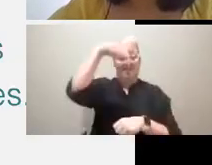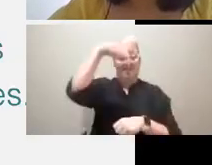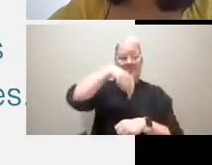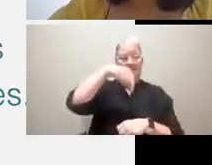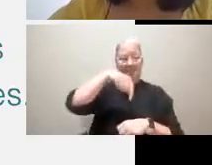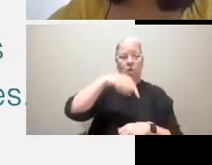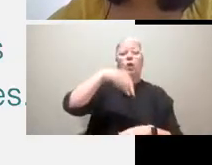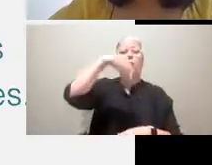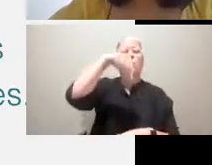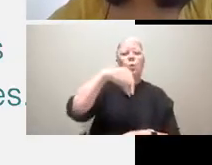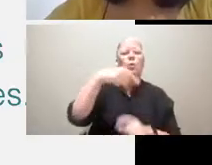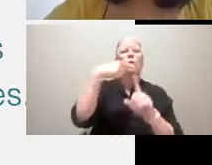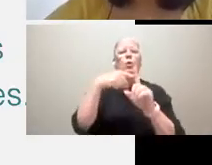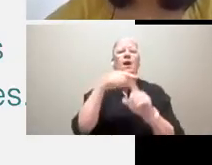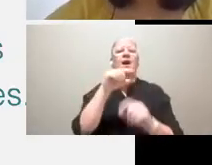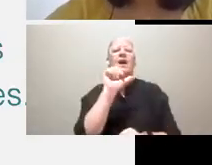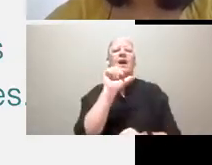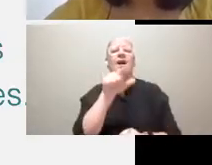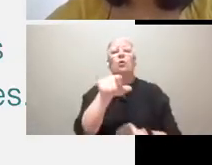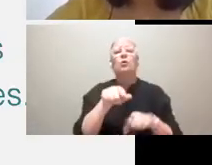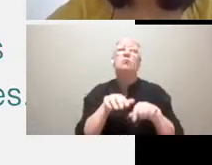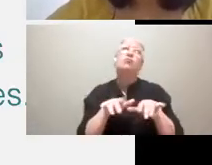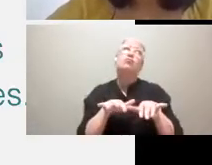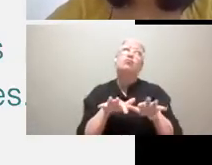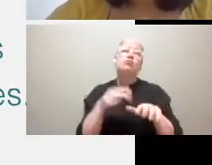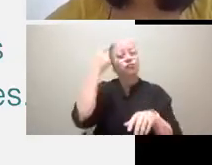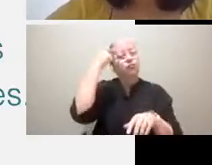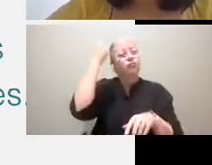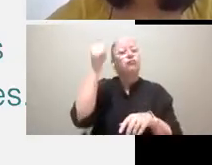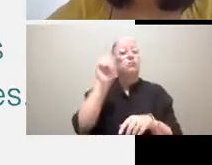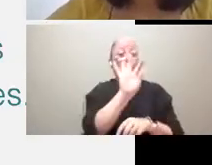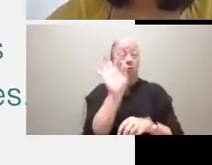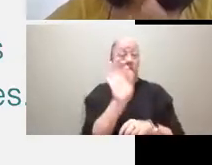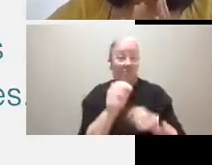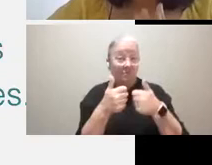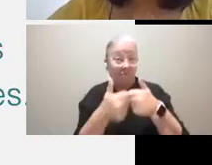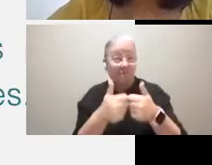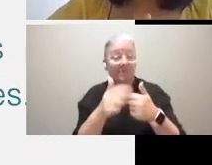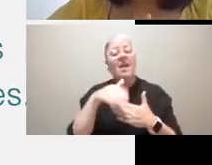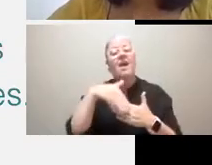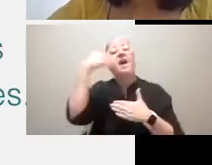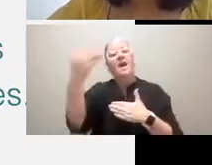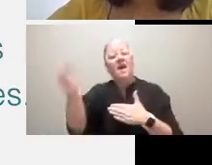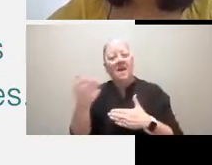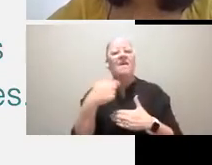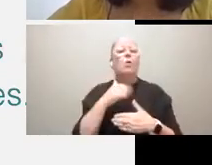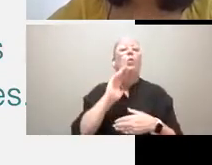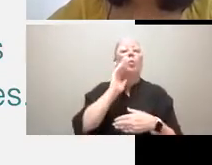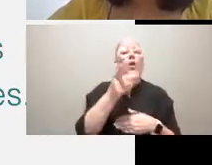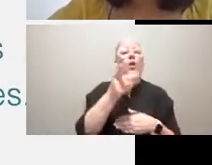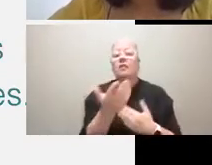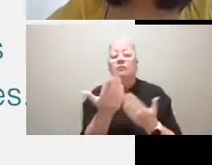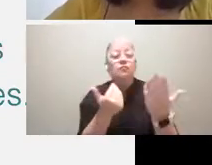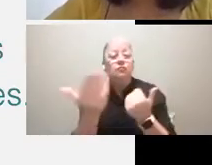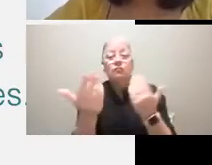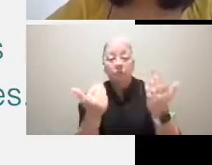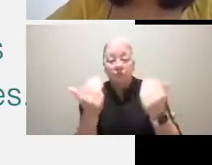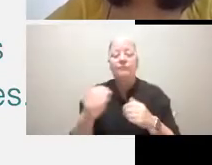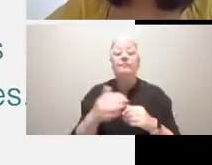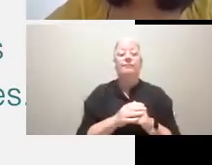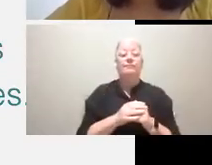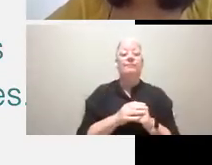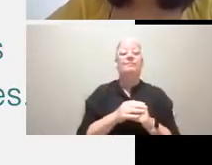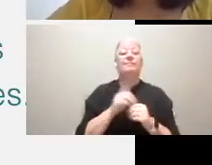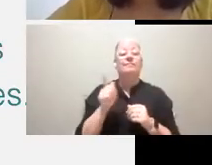after the presentation is over. So Lucy set a very good start of the session.